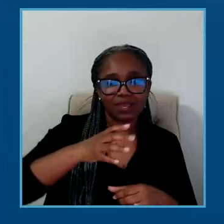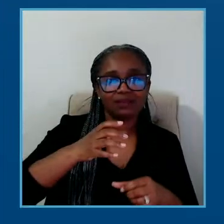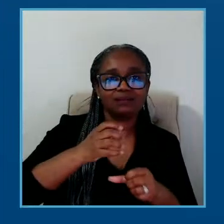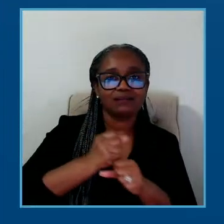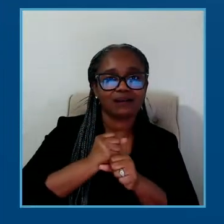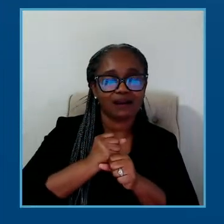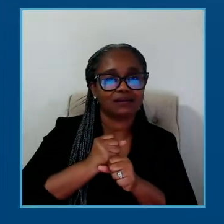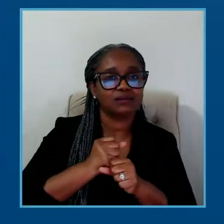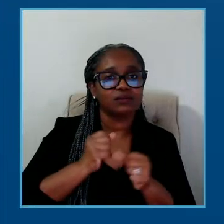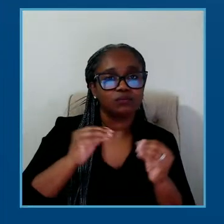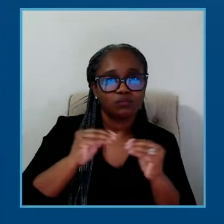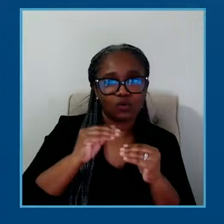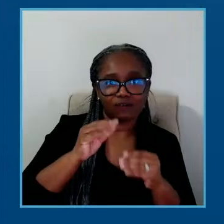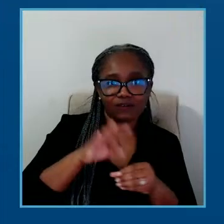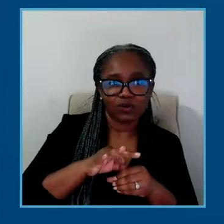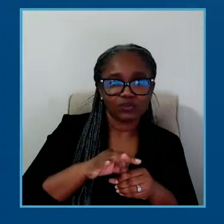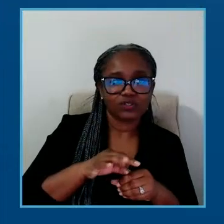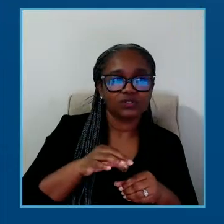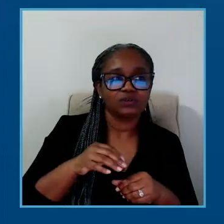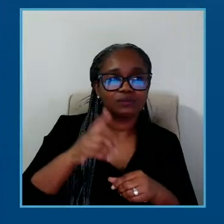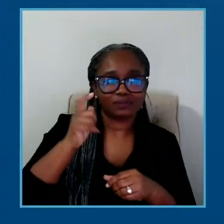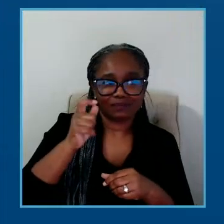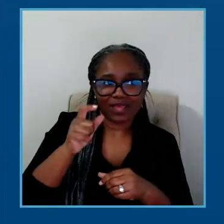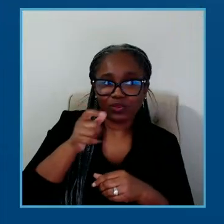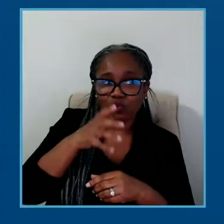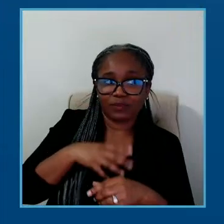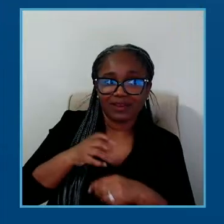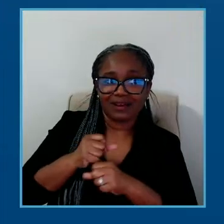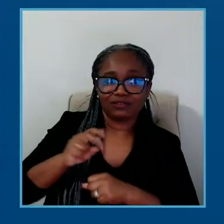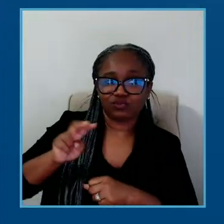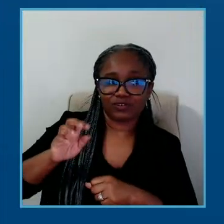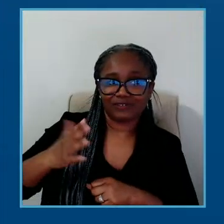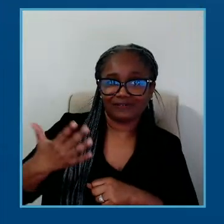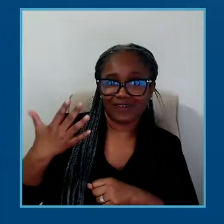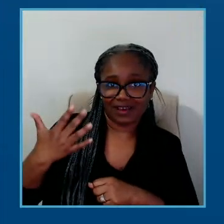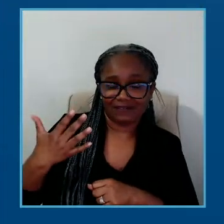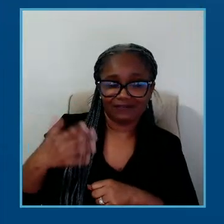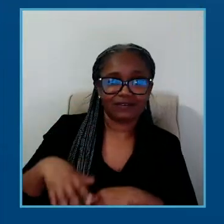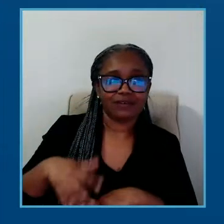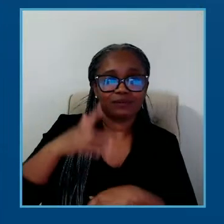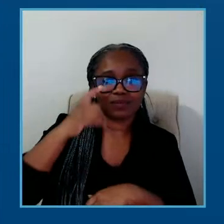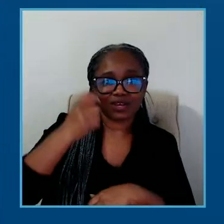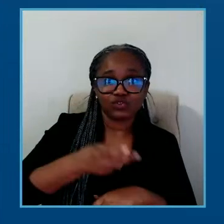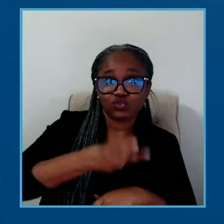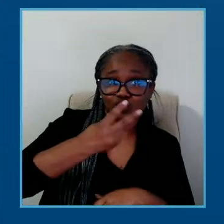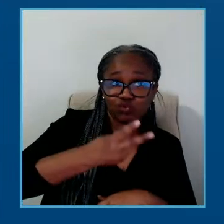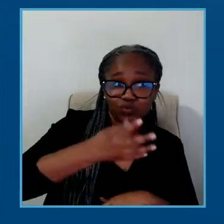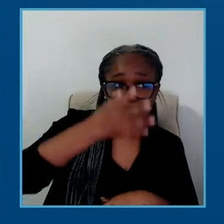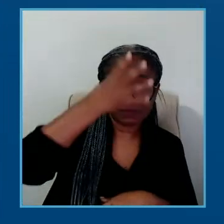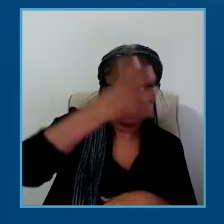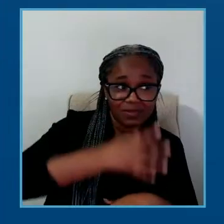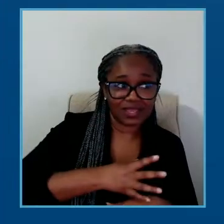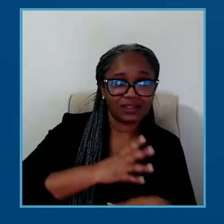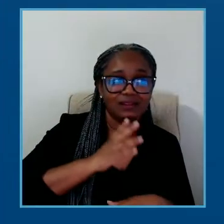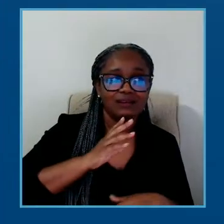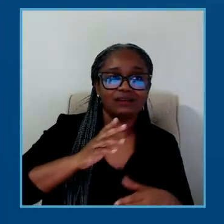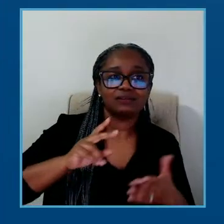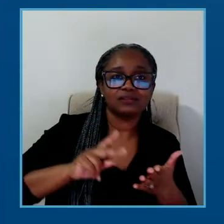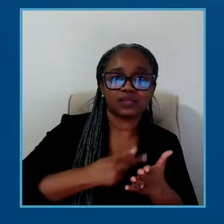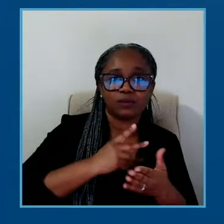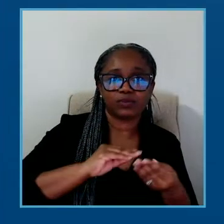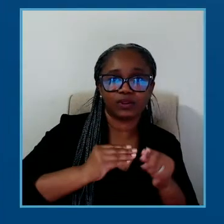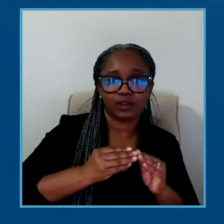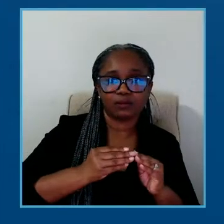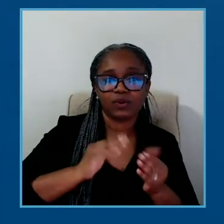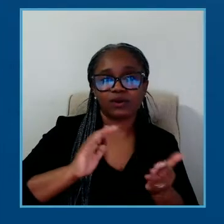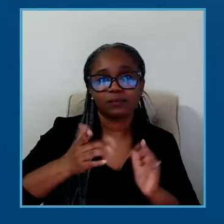votes. Because 2 men competed for double the number of votes as the women, it was mathematically impossible for any of the 3 women to reach the majority win